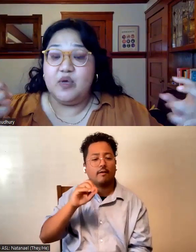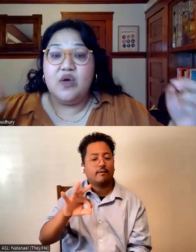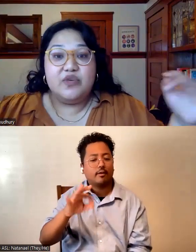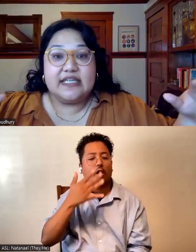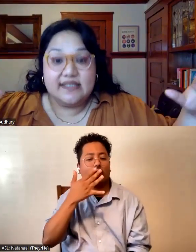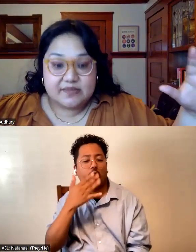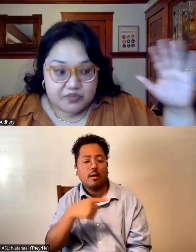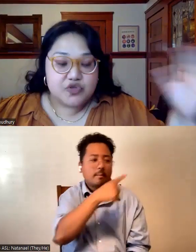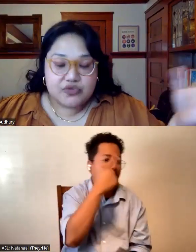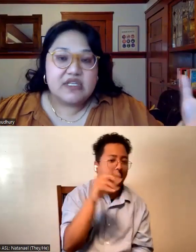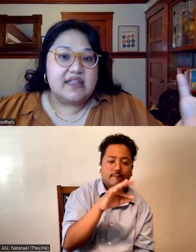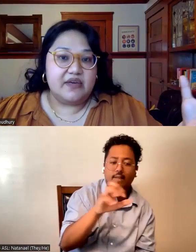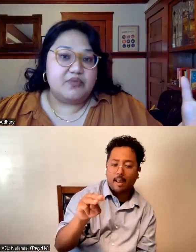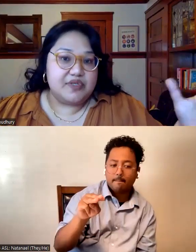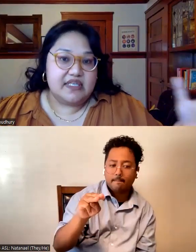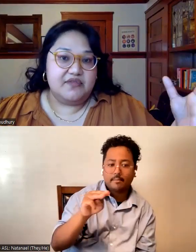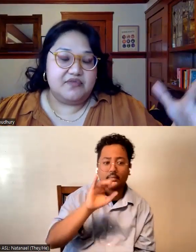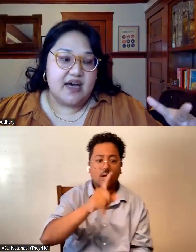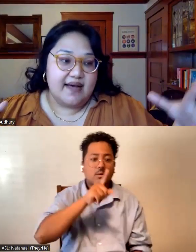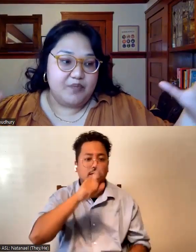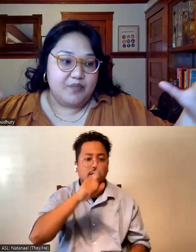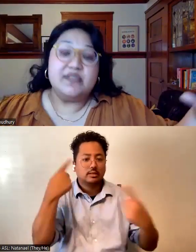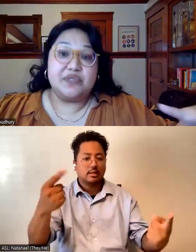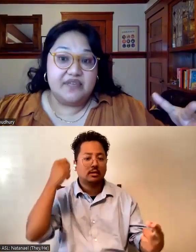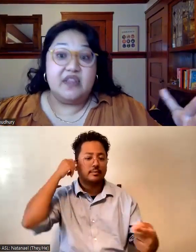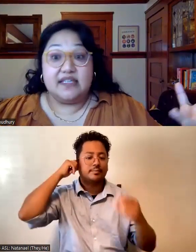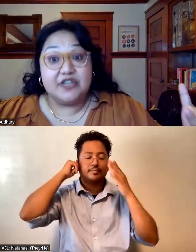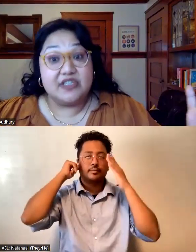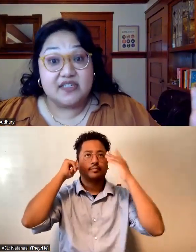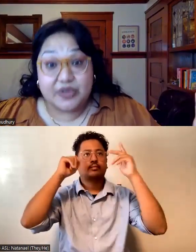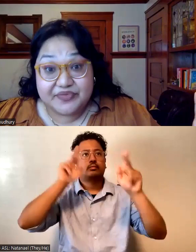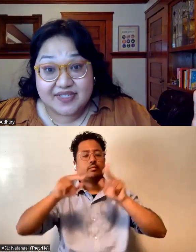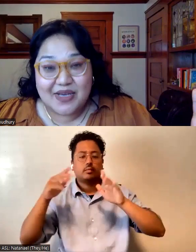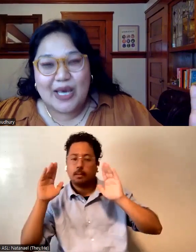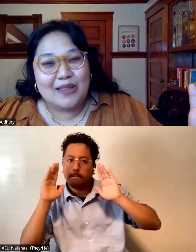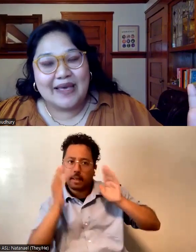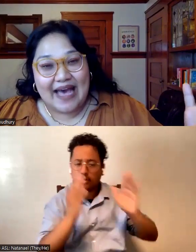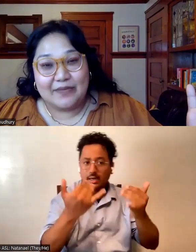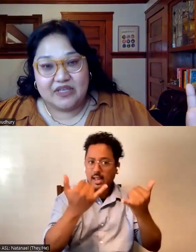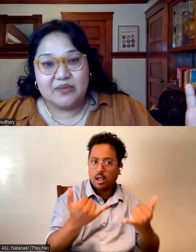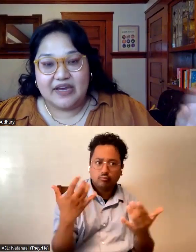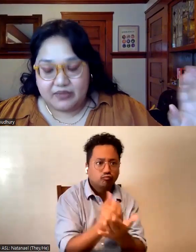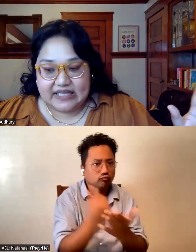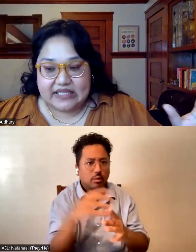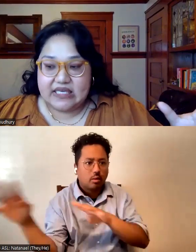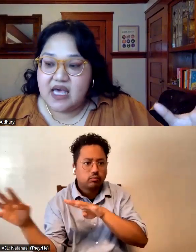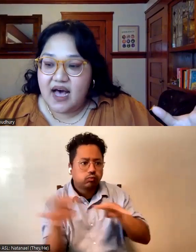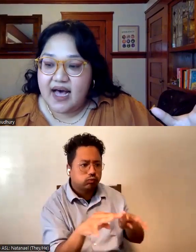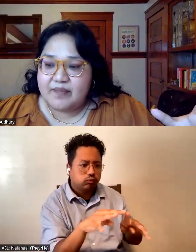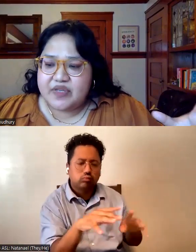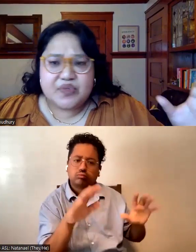feminism, which has truly like received or is receiving the attention it deserves in the academy, right?